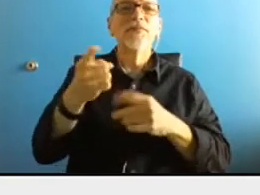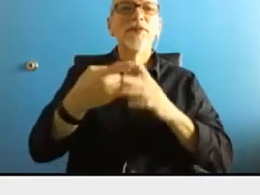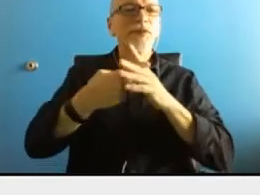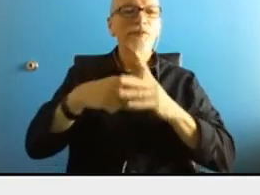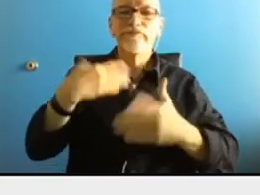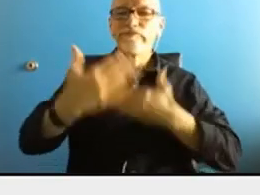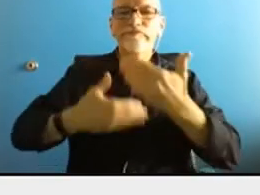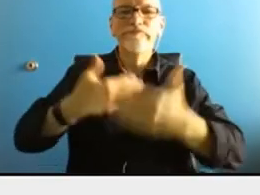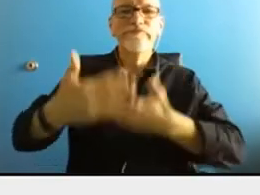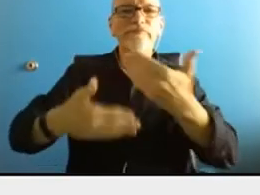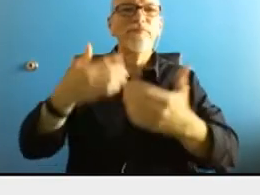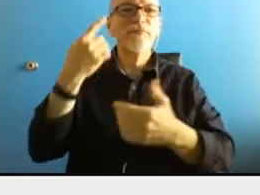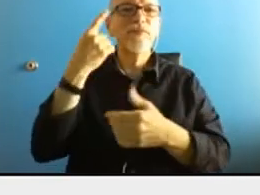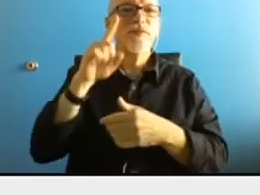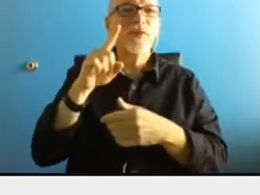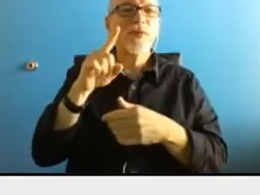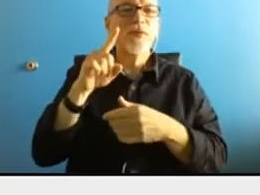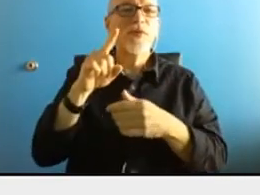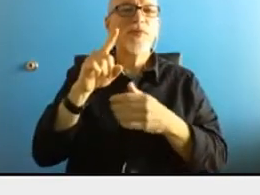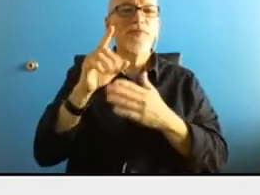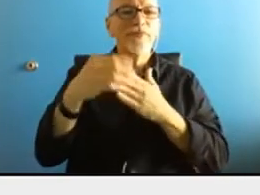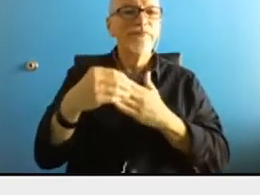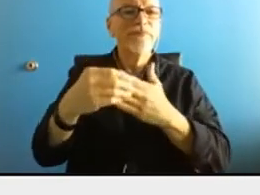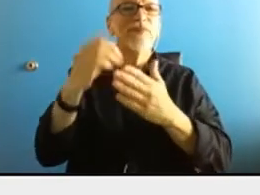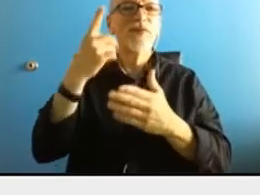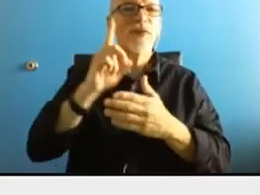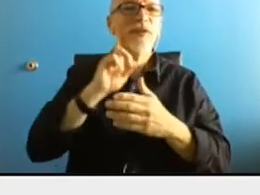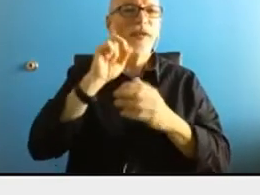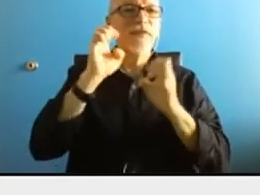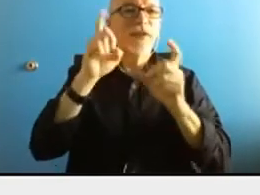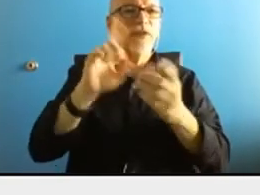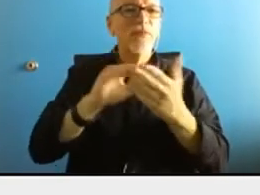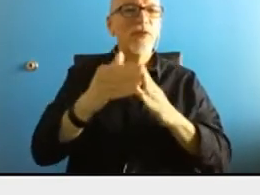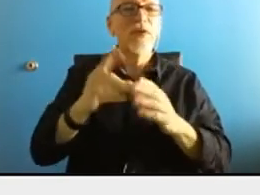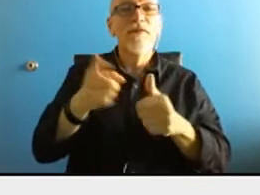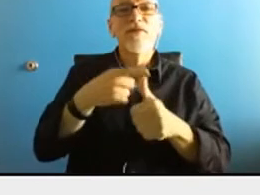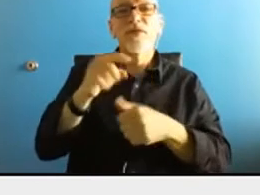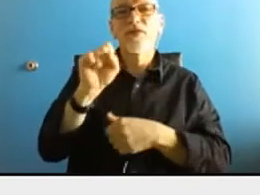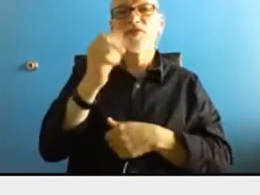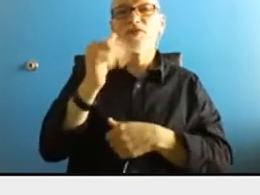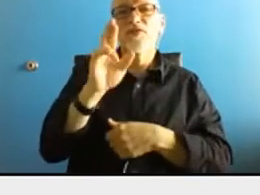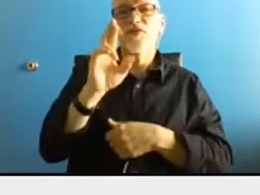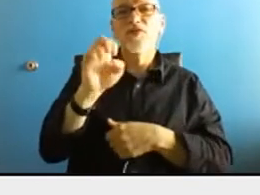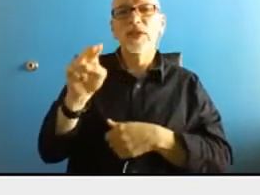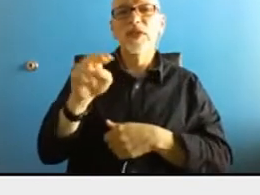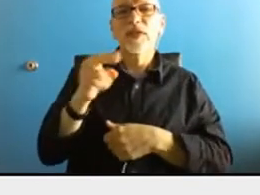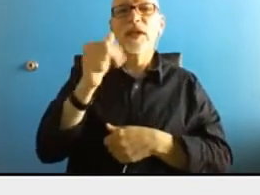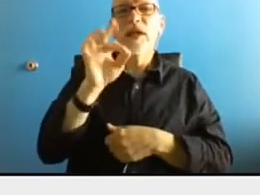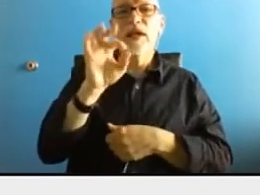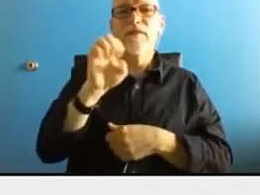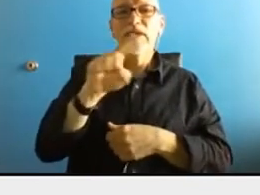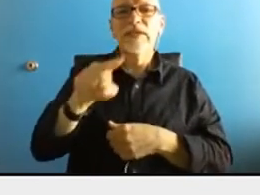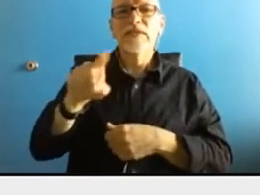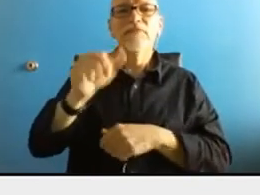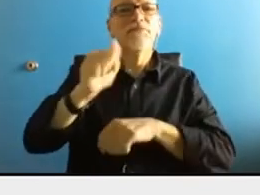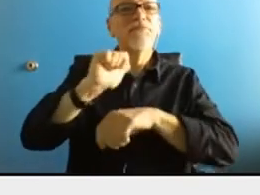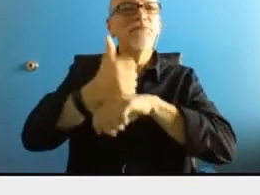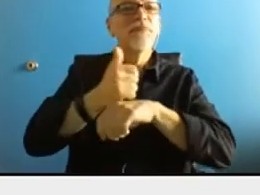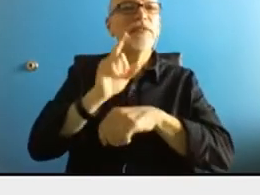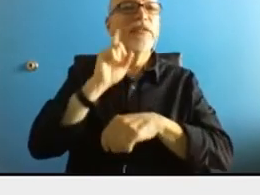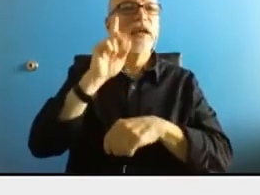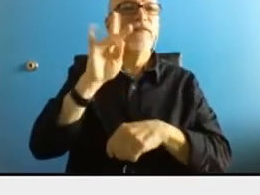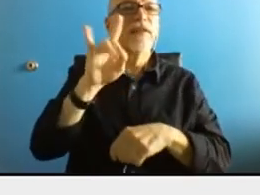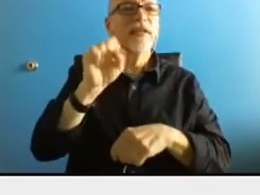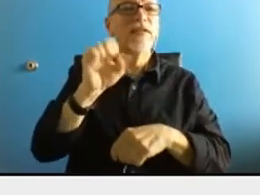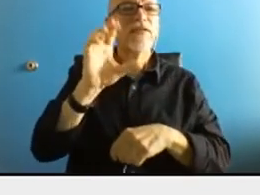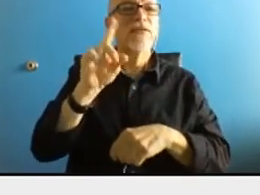for the deaf education community. First, we have Shireen Hafiz. She's the founder of Deaf Kids Code. Her roots